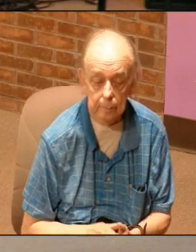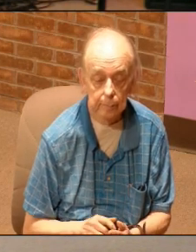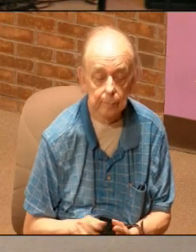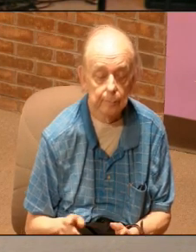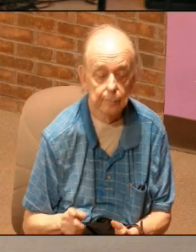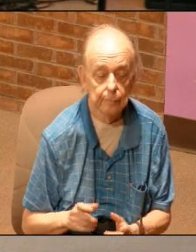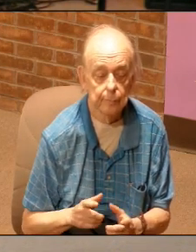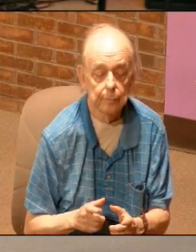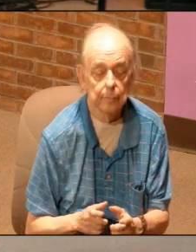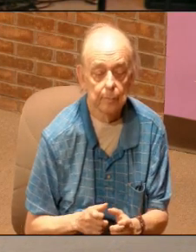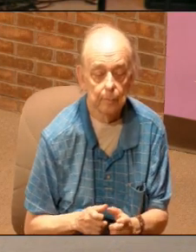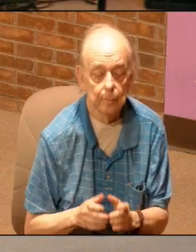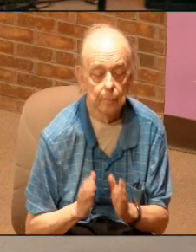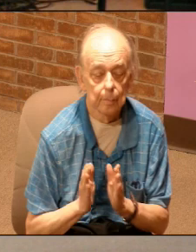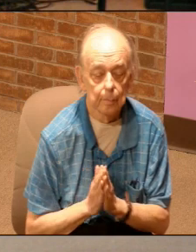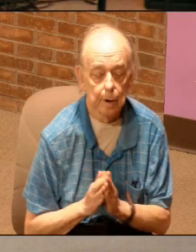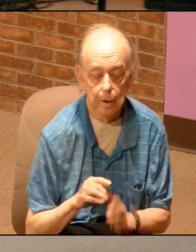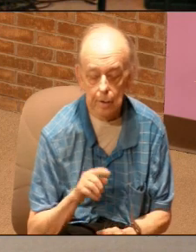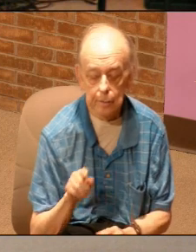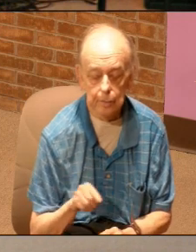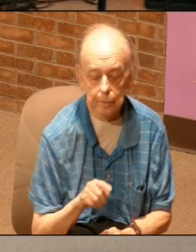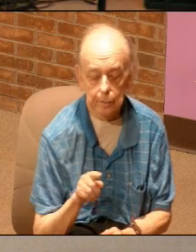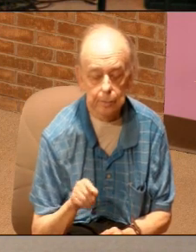by running prayer circles.